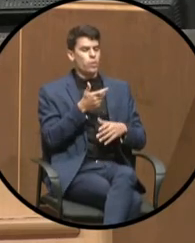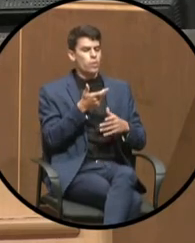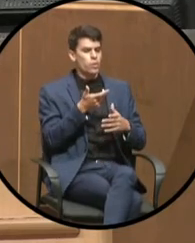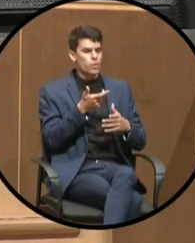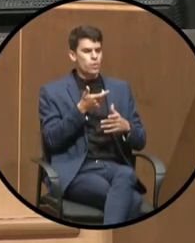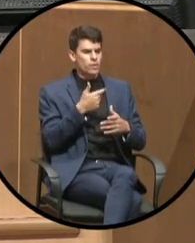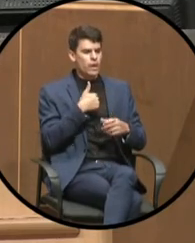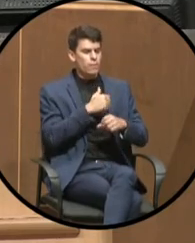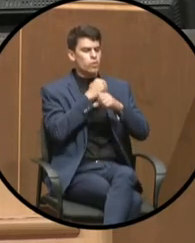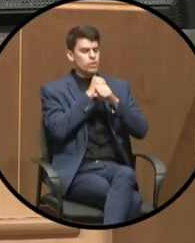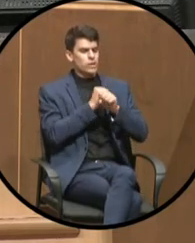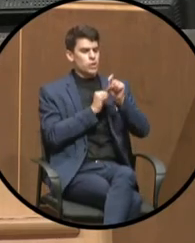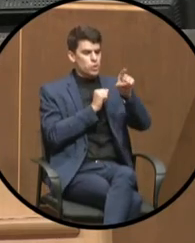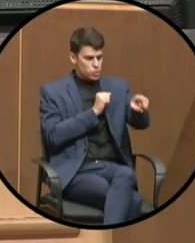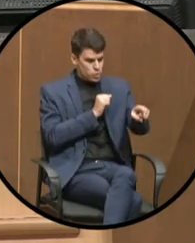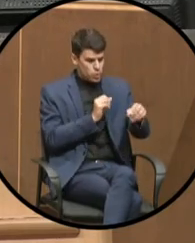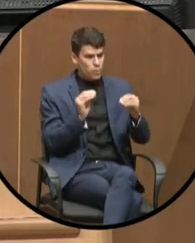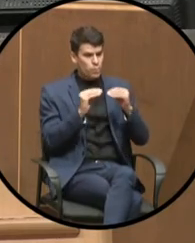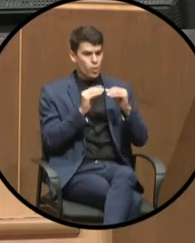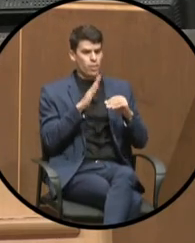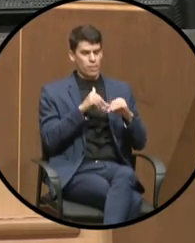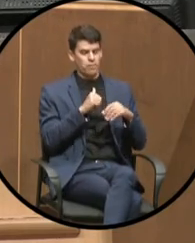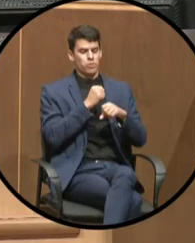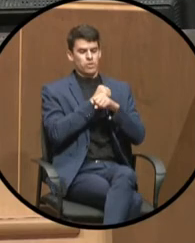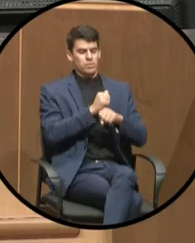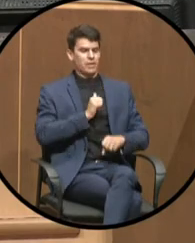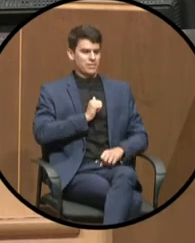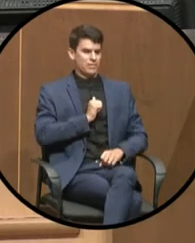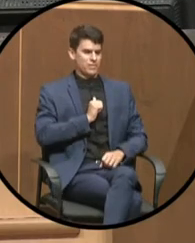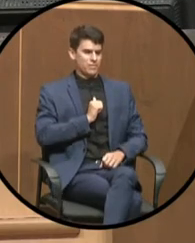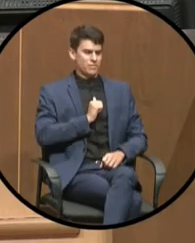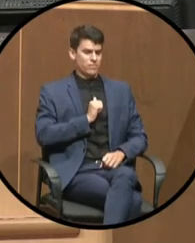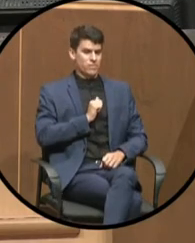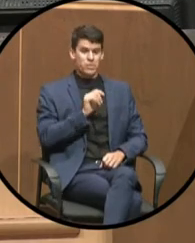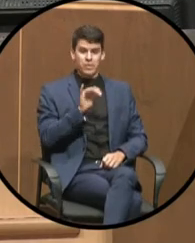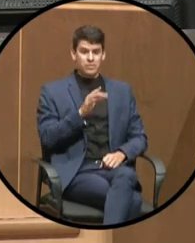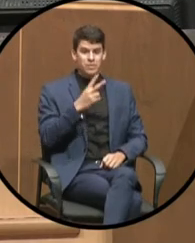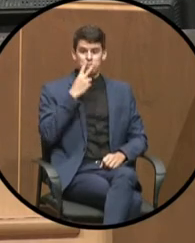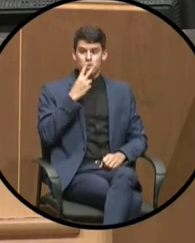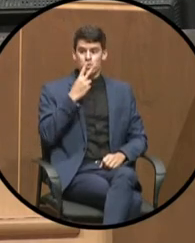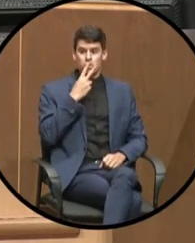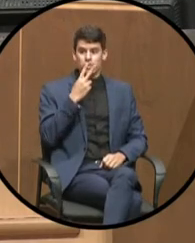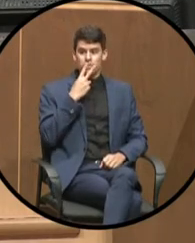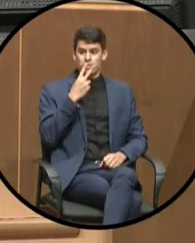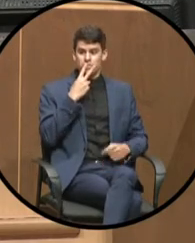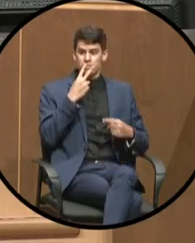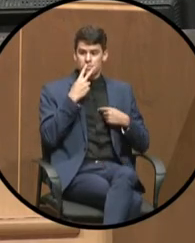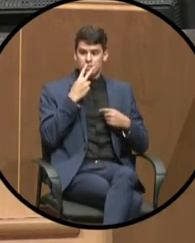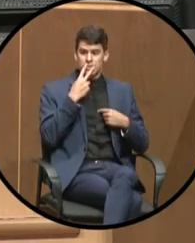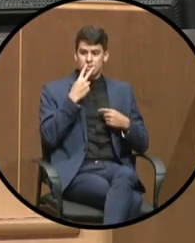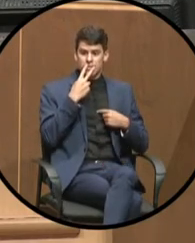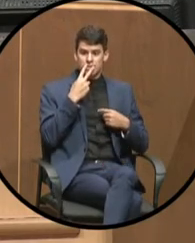I am protecting you more than I'm protecting myself. Just like if I'm smoking cigarettes,